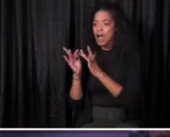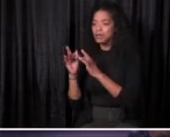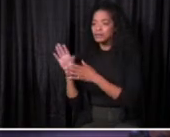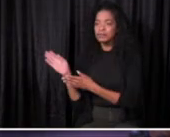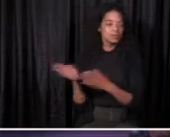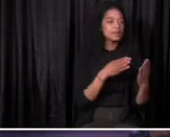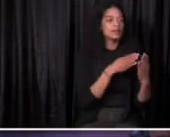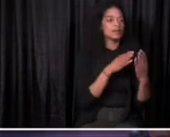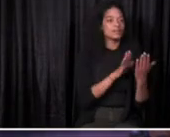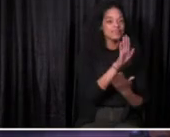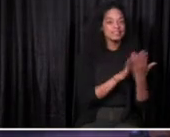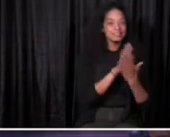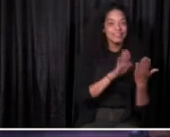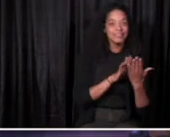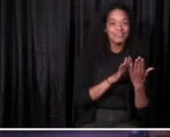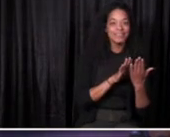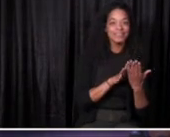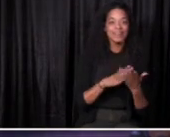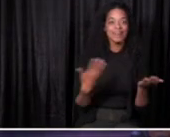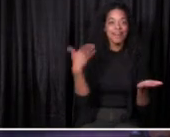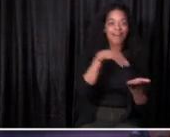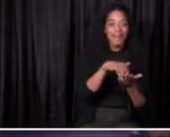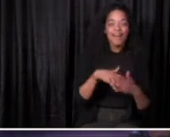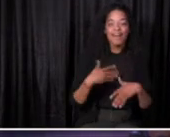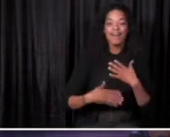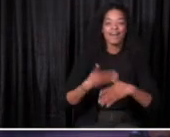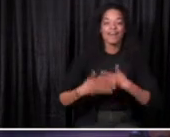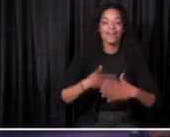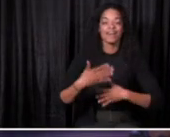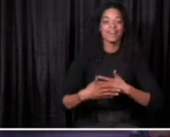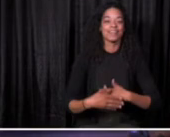come back and do face-to-face classes.